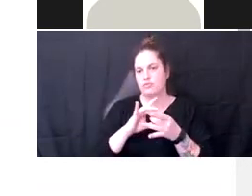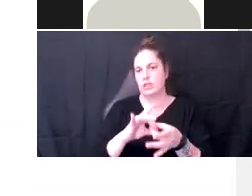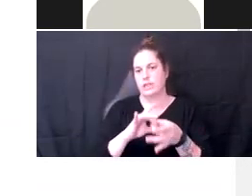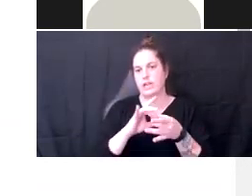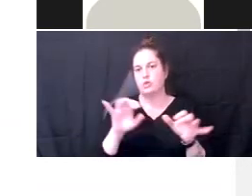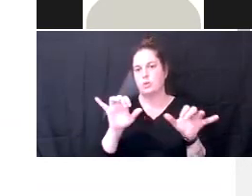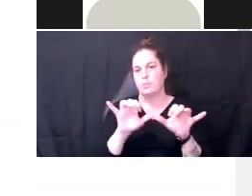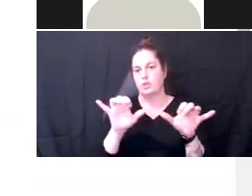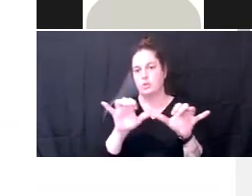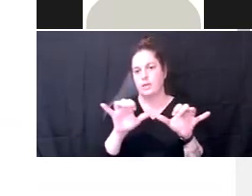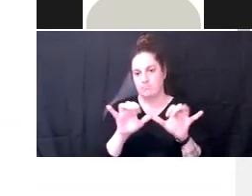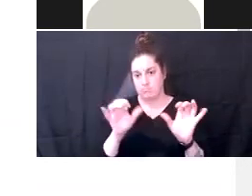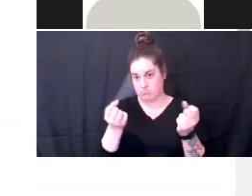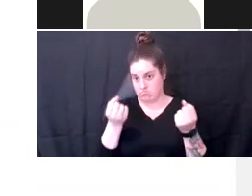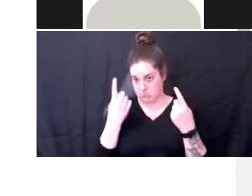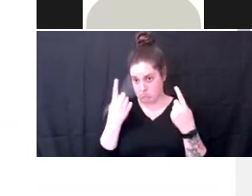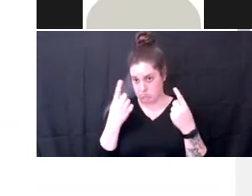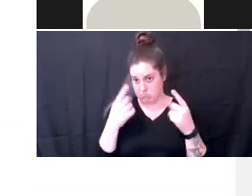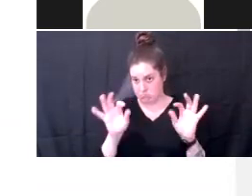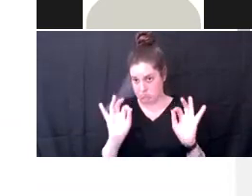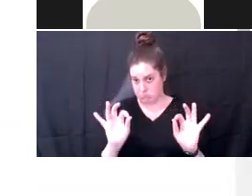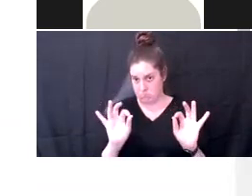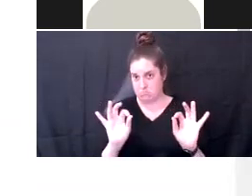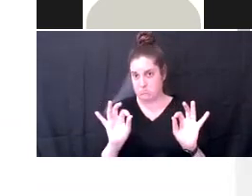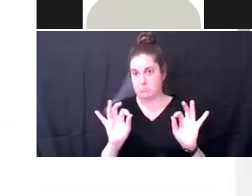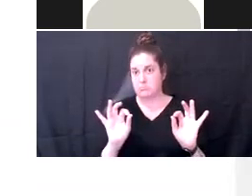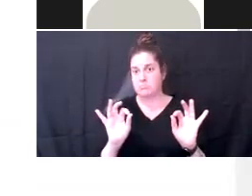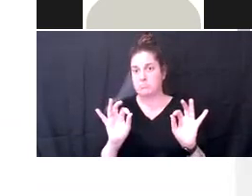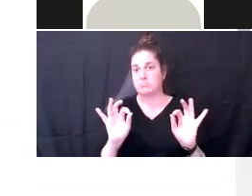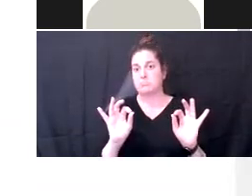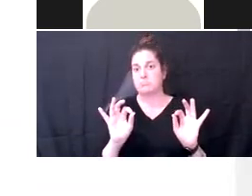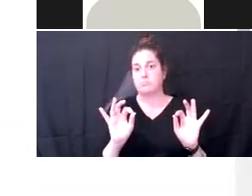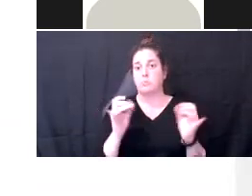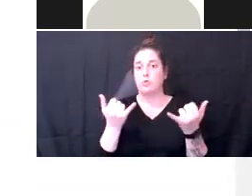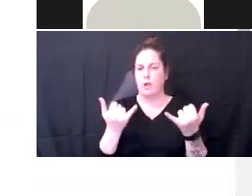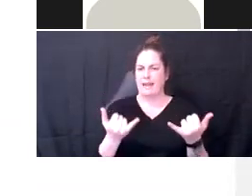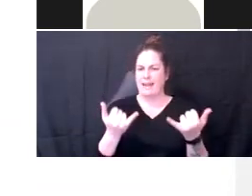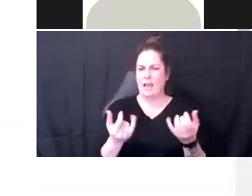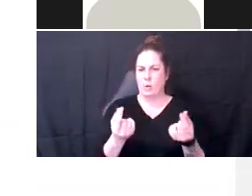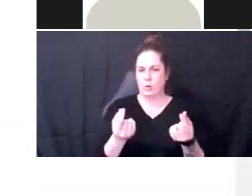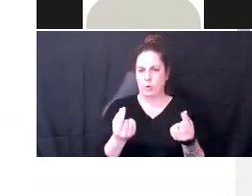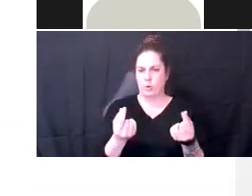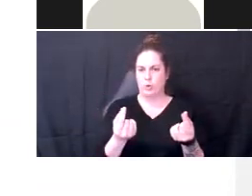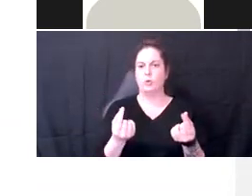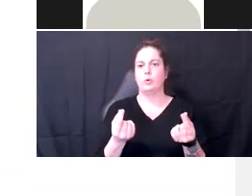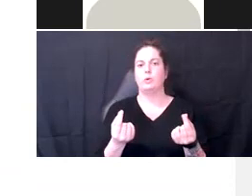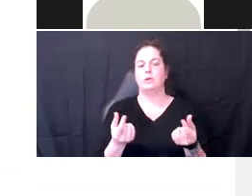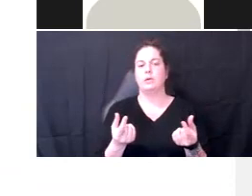measurement. Okay. So what I want to do now is move